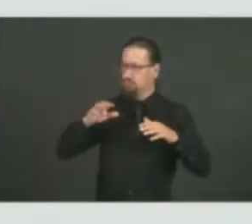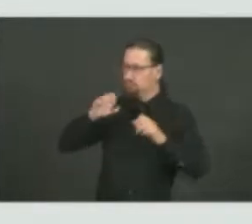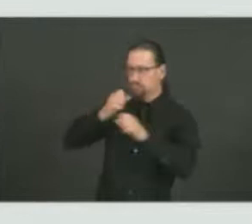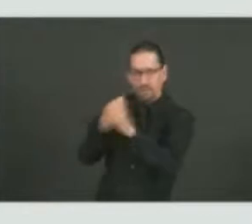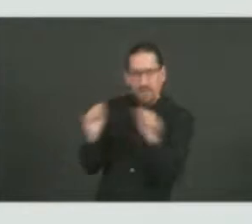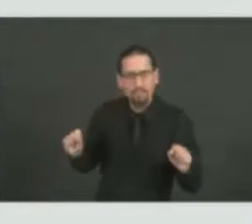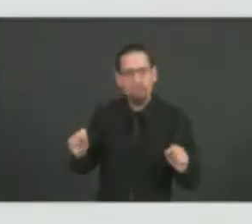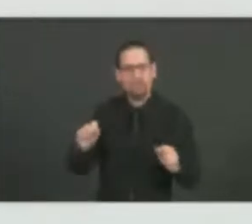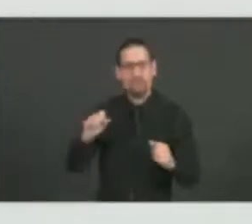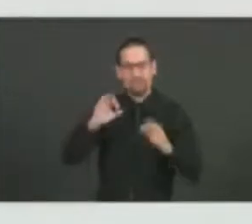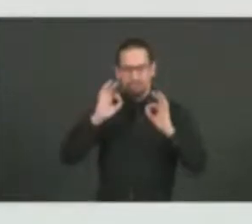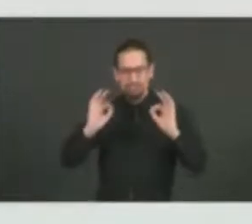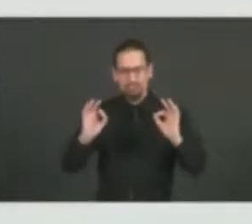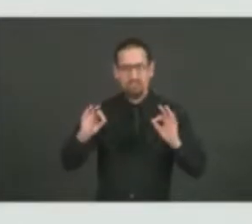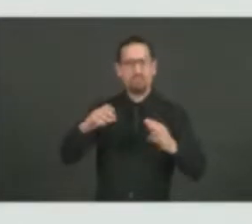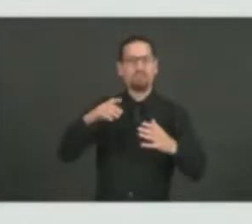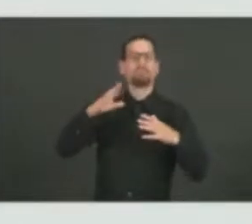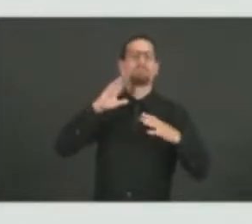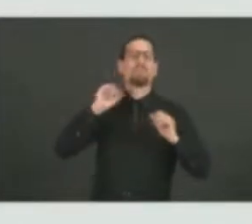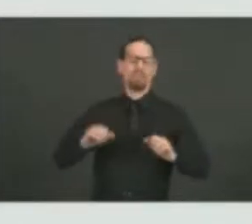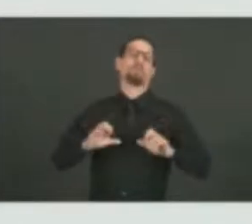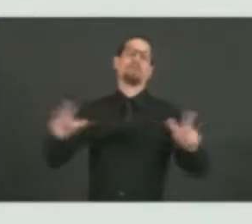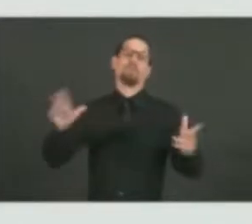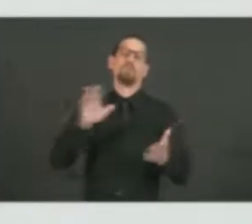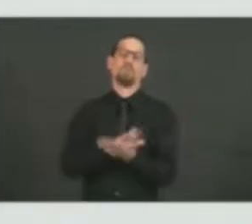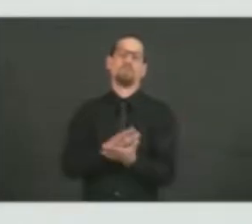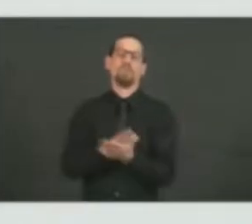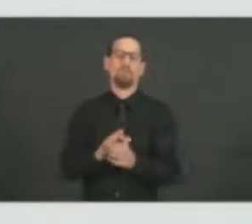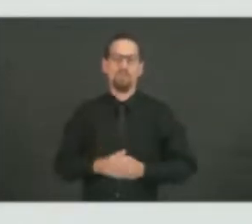choice. We're never going to force a parent to,